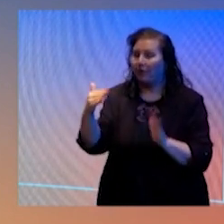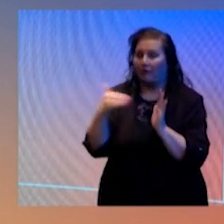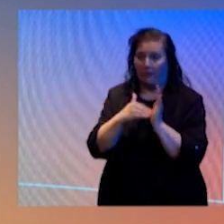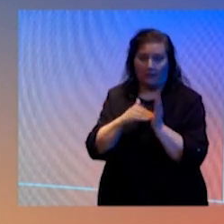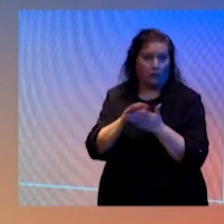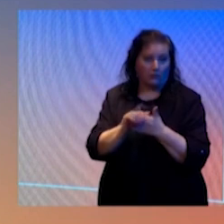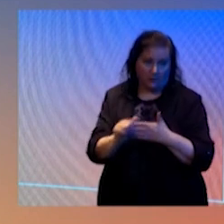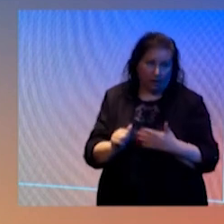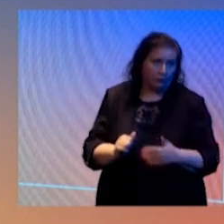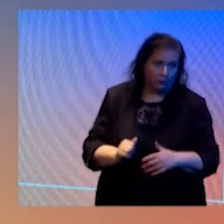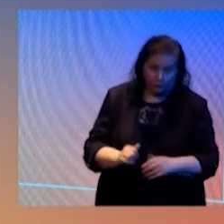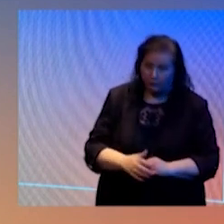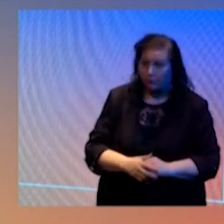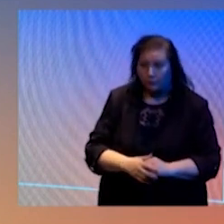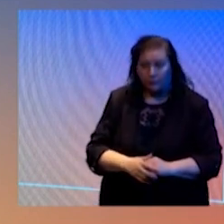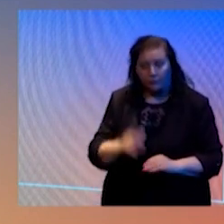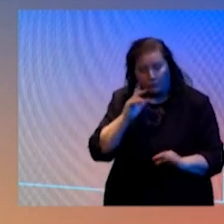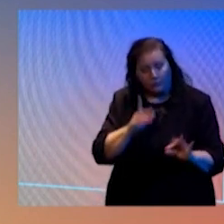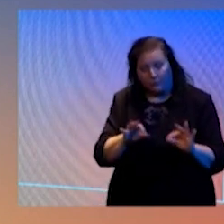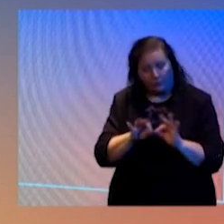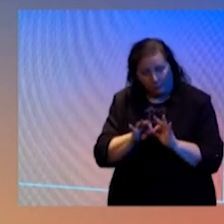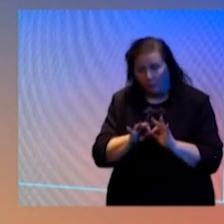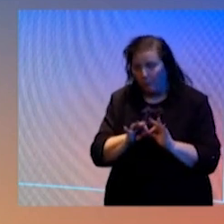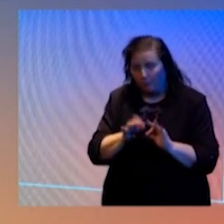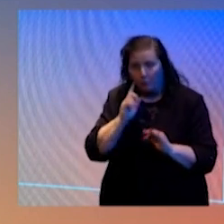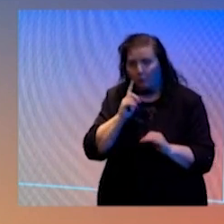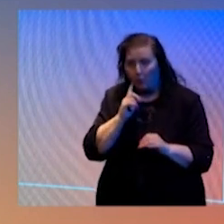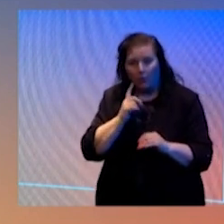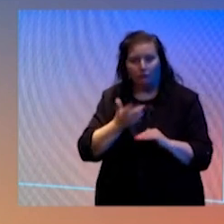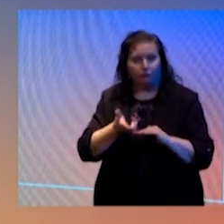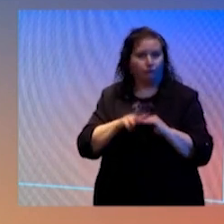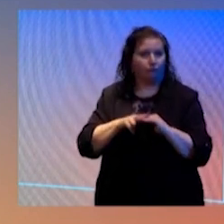$125,000. More students can take advantage of it.